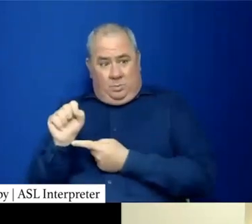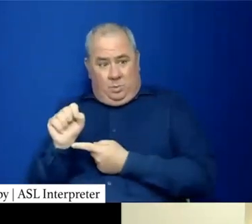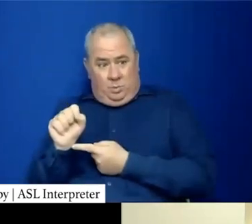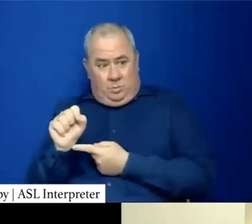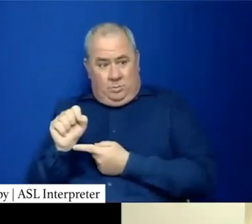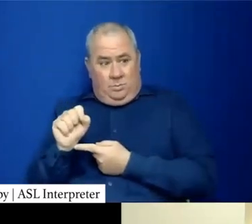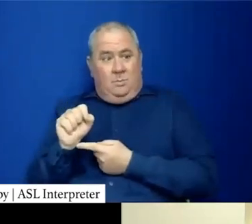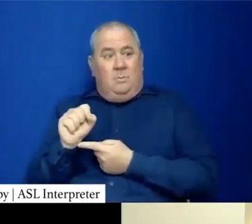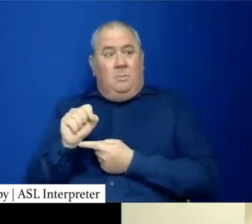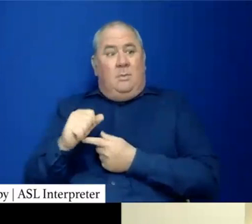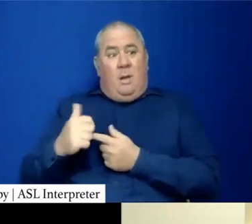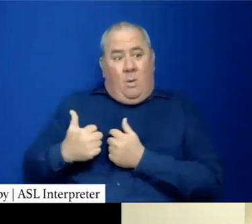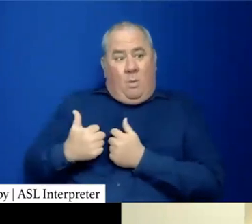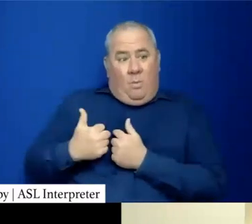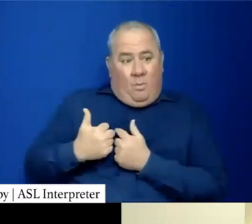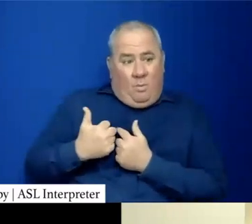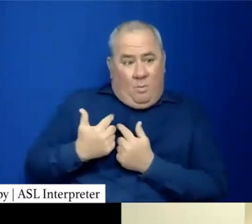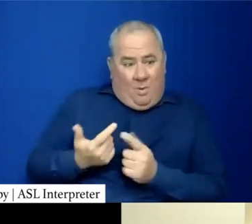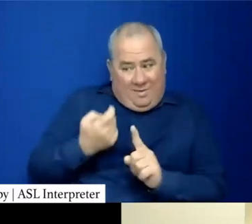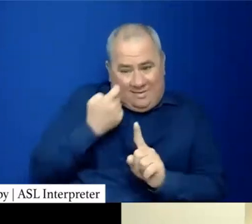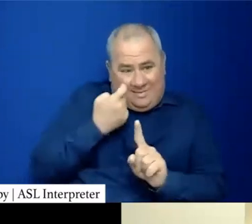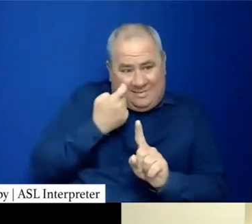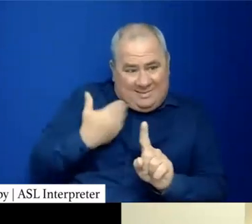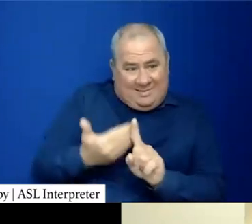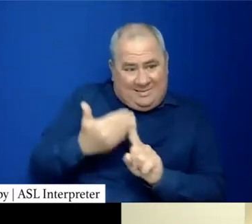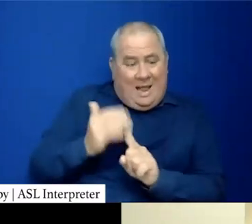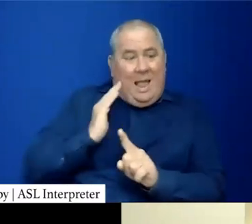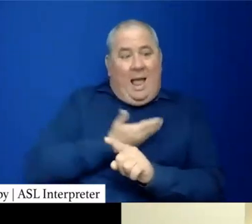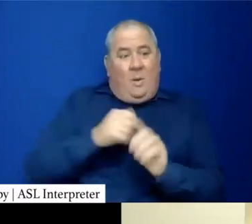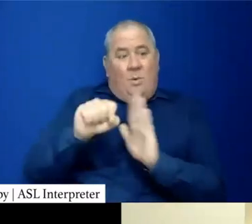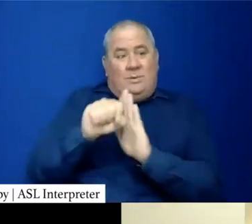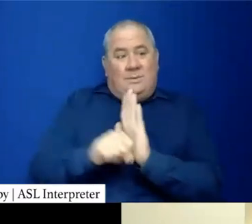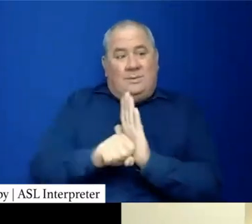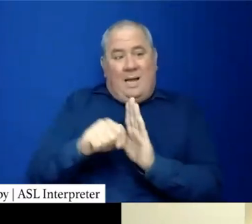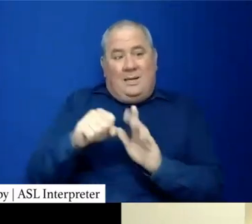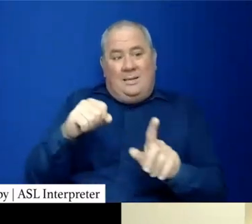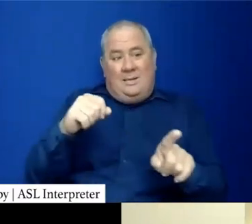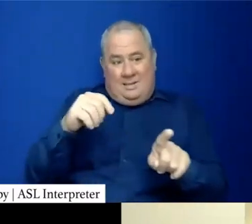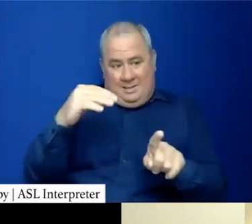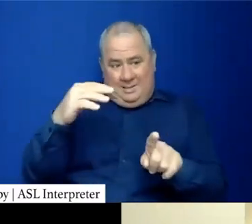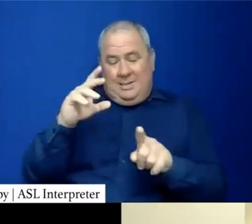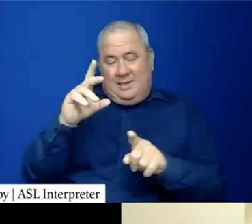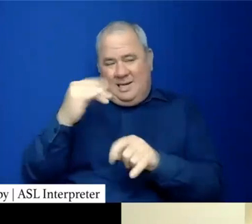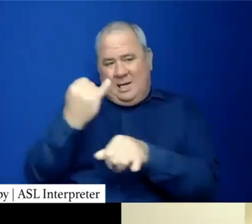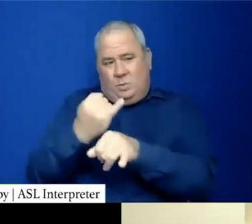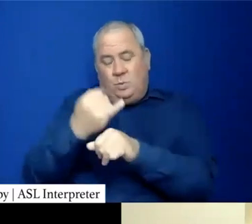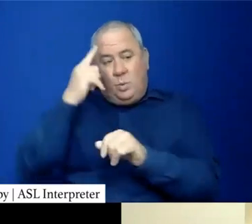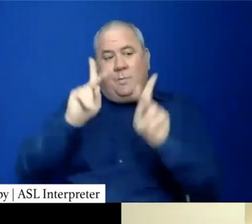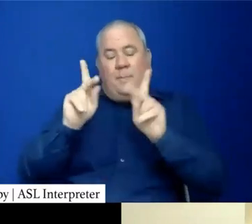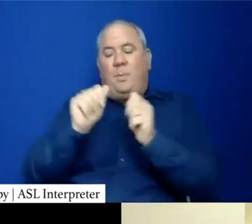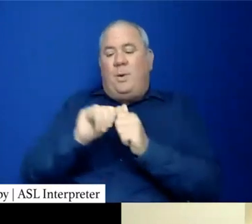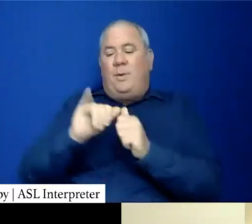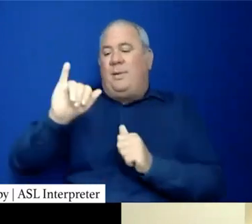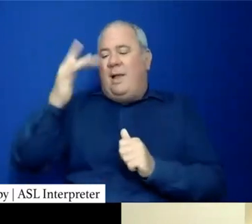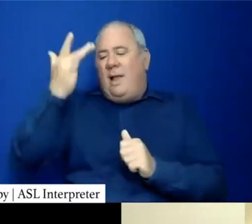our state institution for folks with IDD experimented with radium-laced